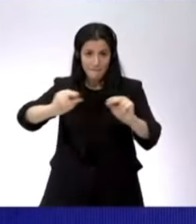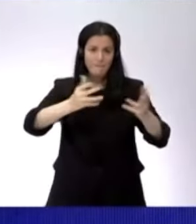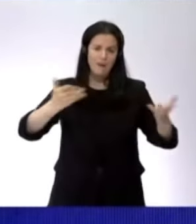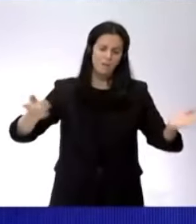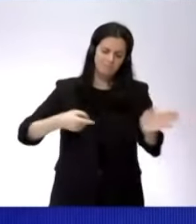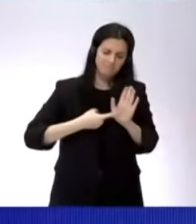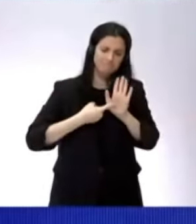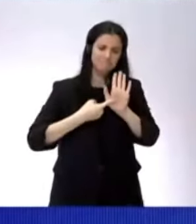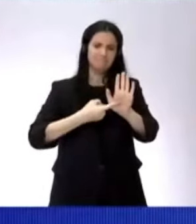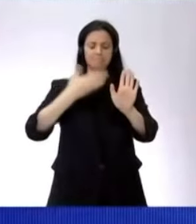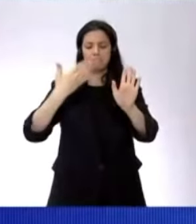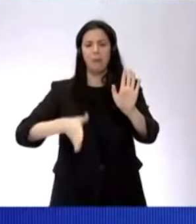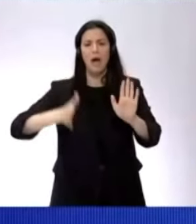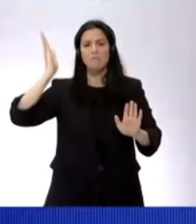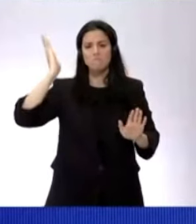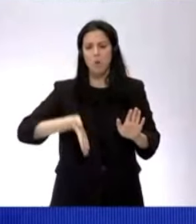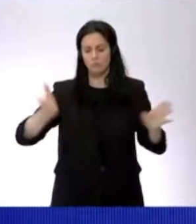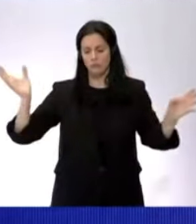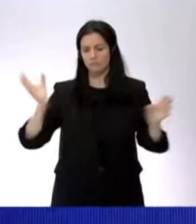vaccines at the same time.